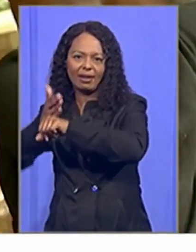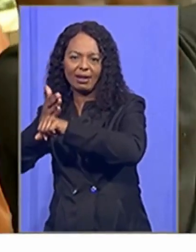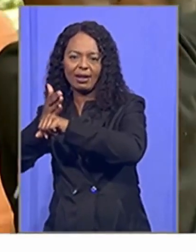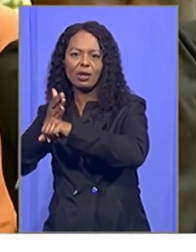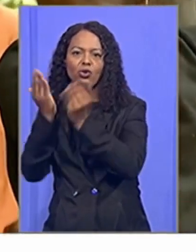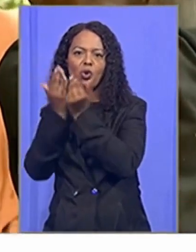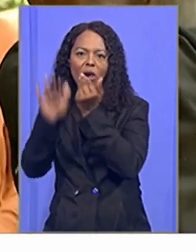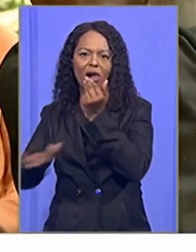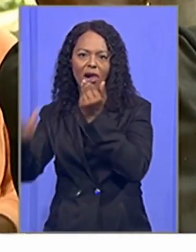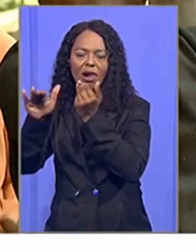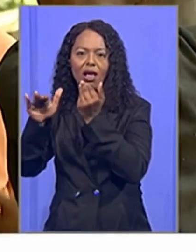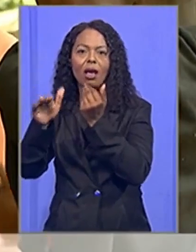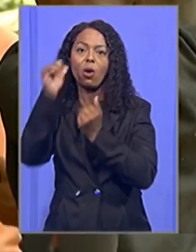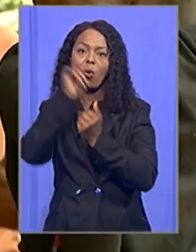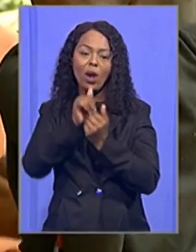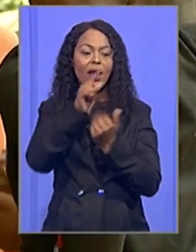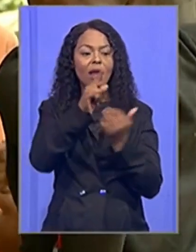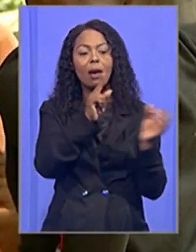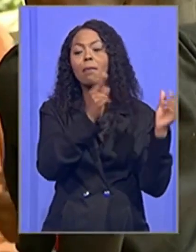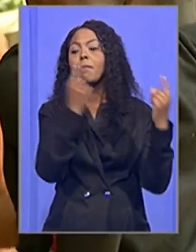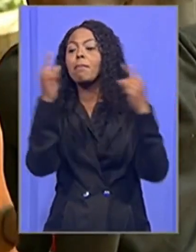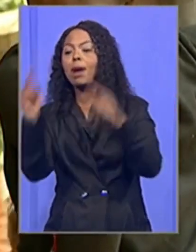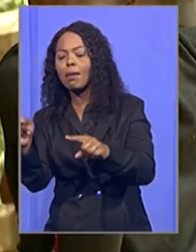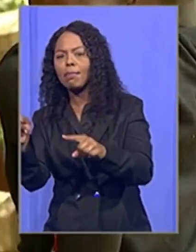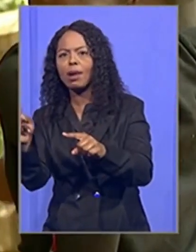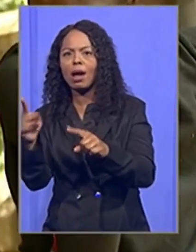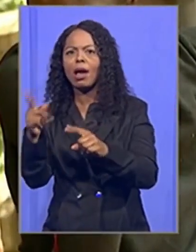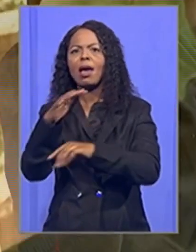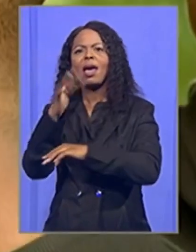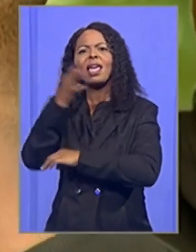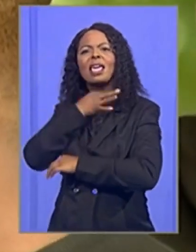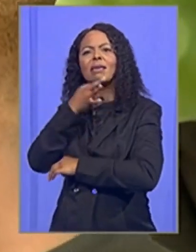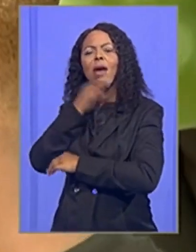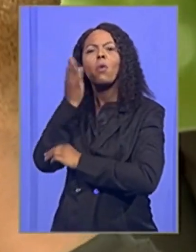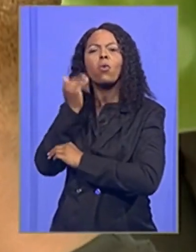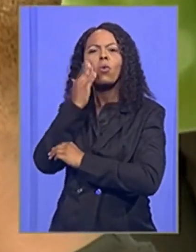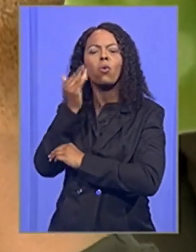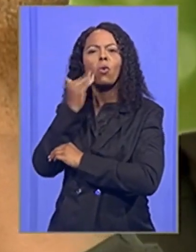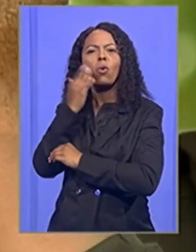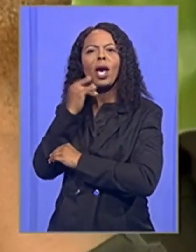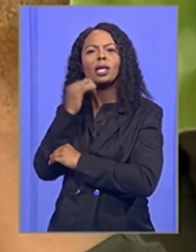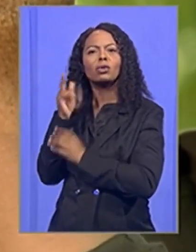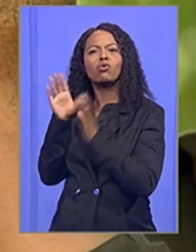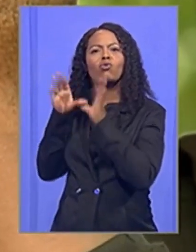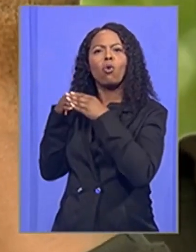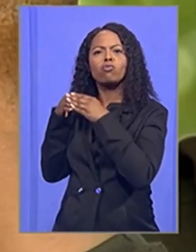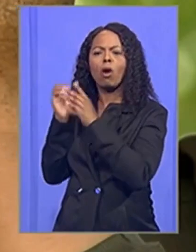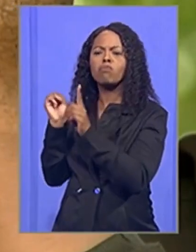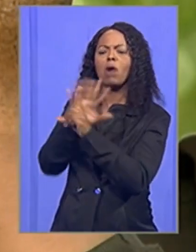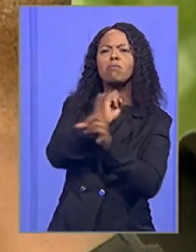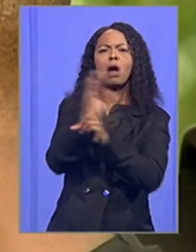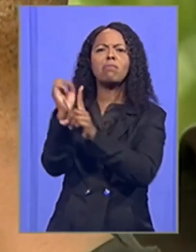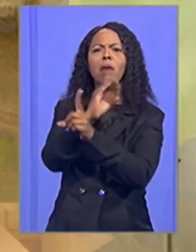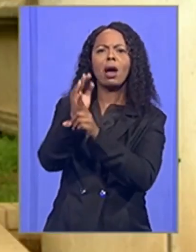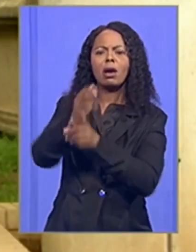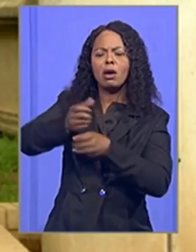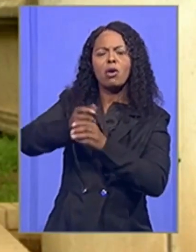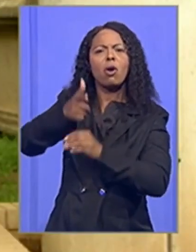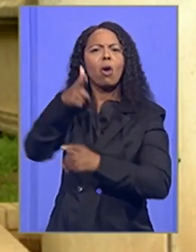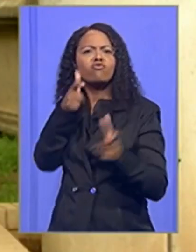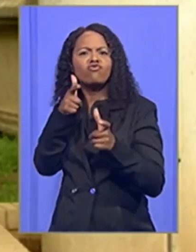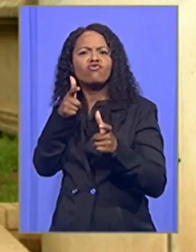a ne a le ba kwa magaeng a bone ka go kgarametswa ke balemerui ba manyesemane ba ba neng ba ba tlhasetse ka ditlhobolo le di-baseball bats.